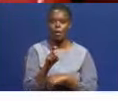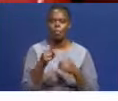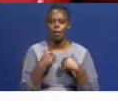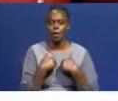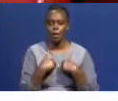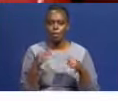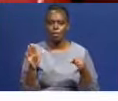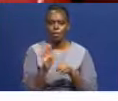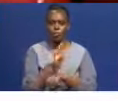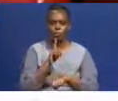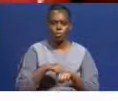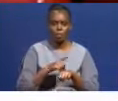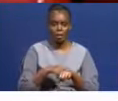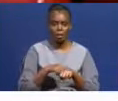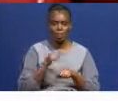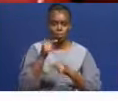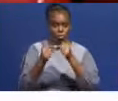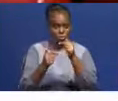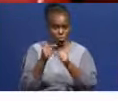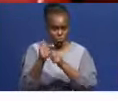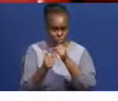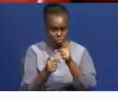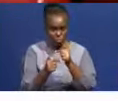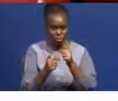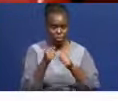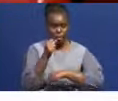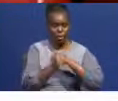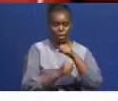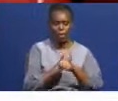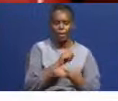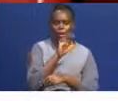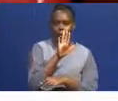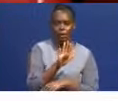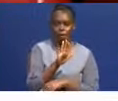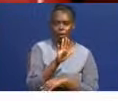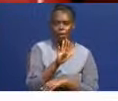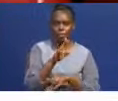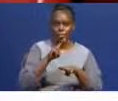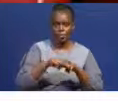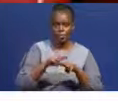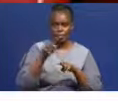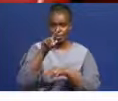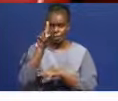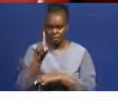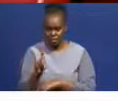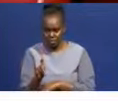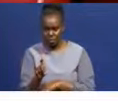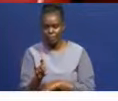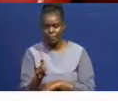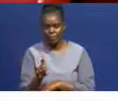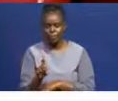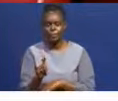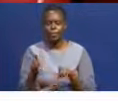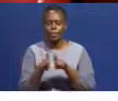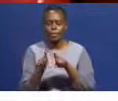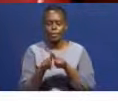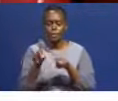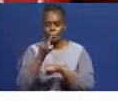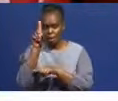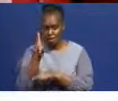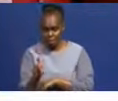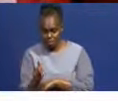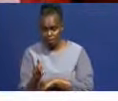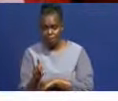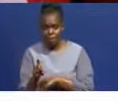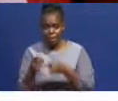And in the fullness of time, in 5 years, he is going to sit for the exam. And on that time, when that